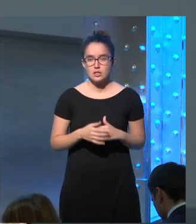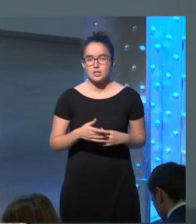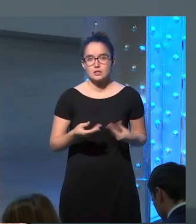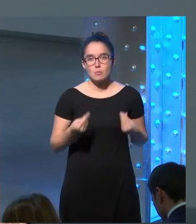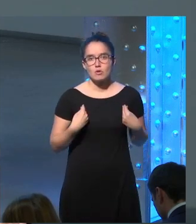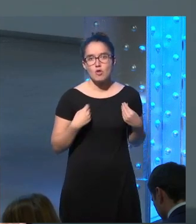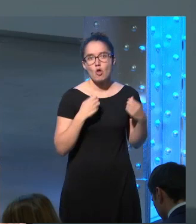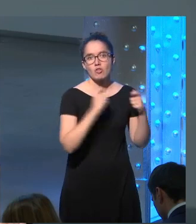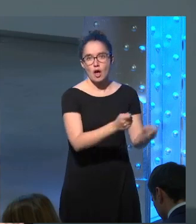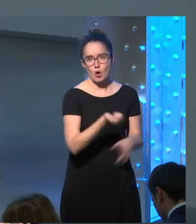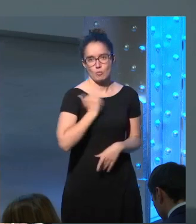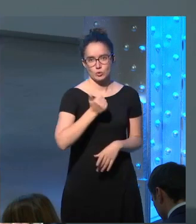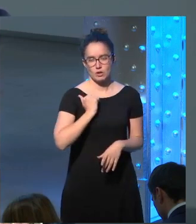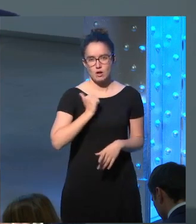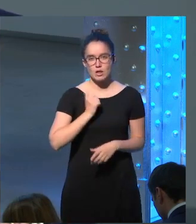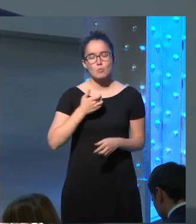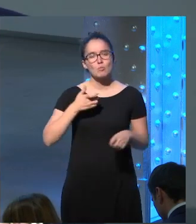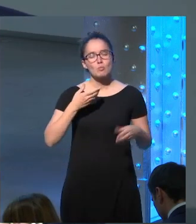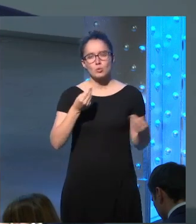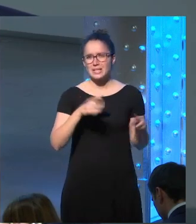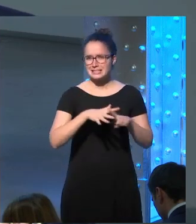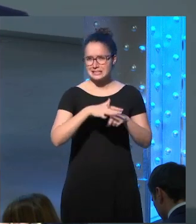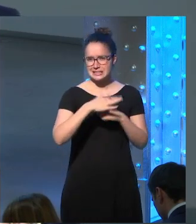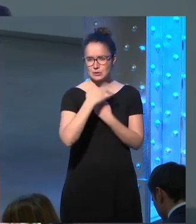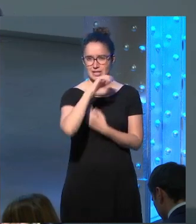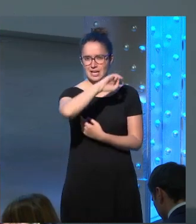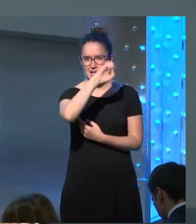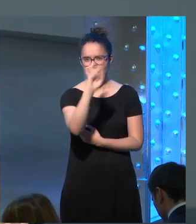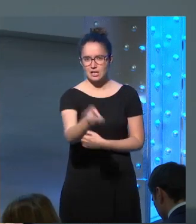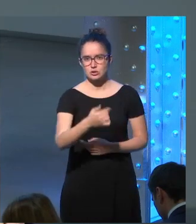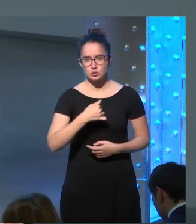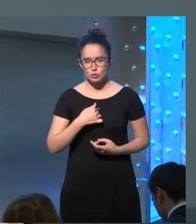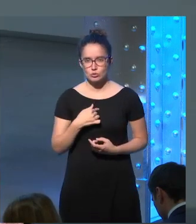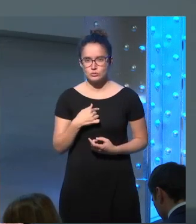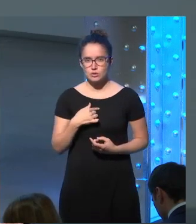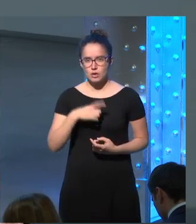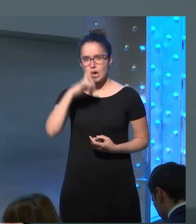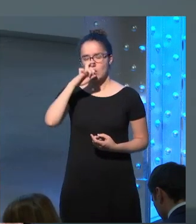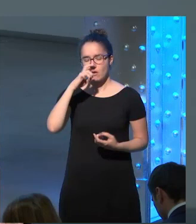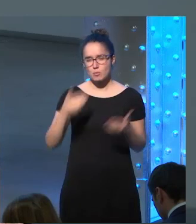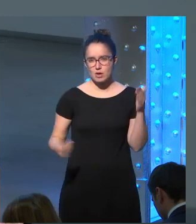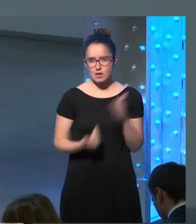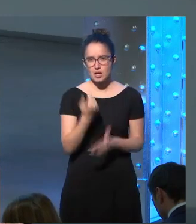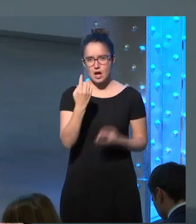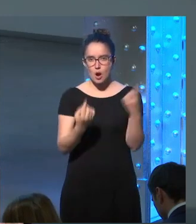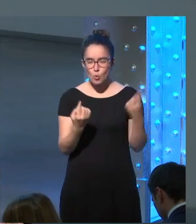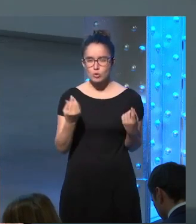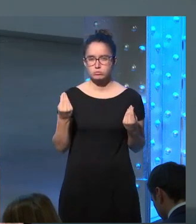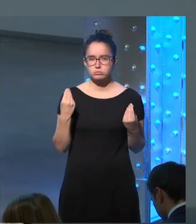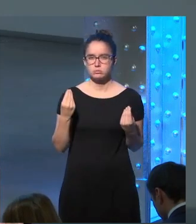thanks to our support. We have given them an opportunity. There are many cases, and I